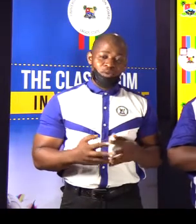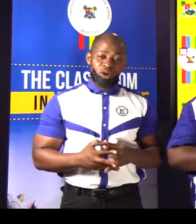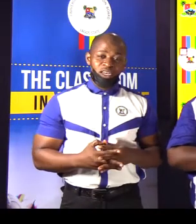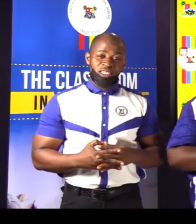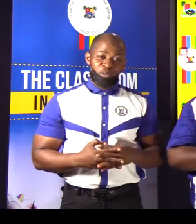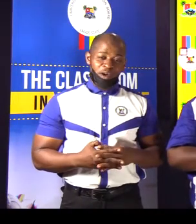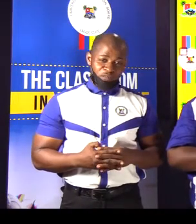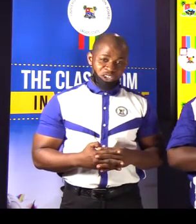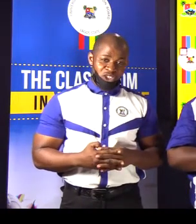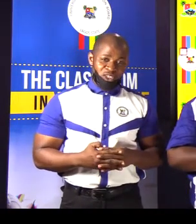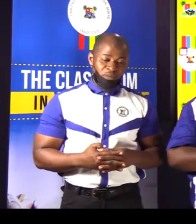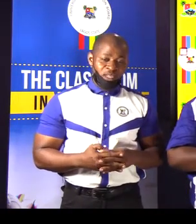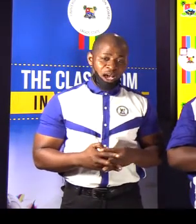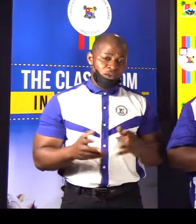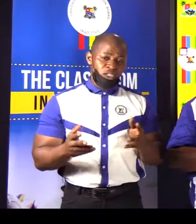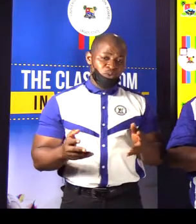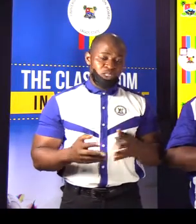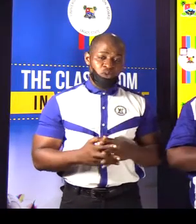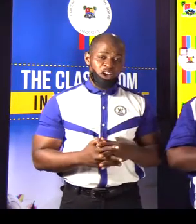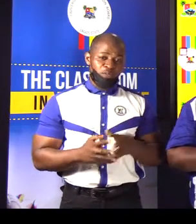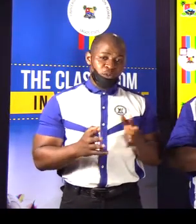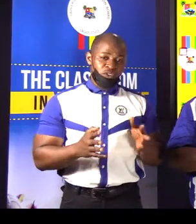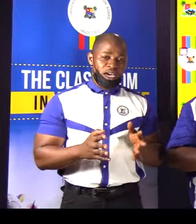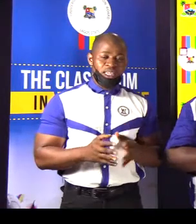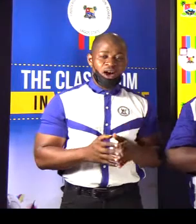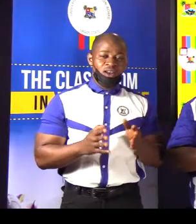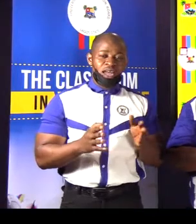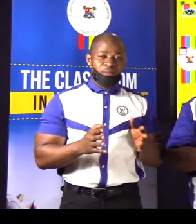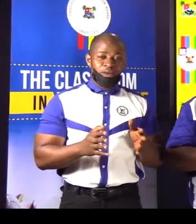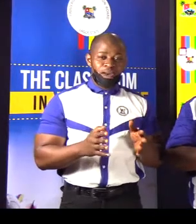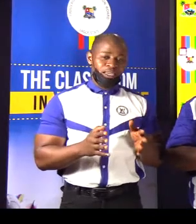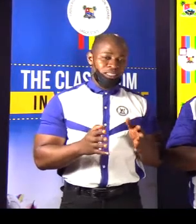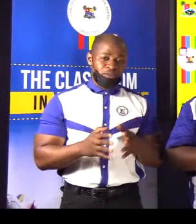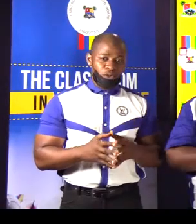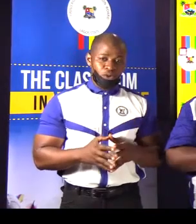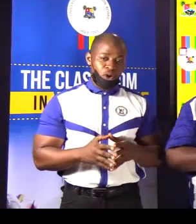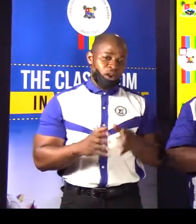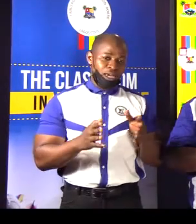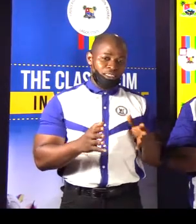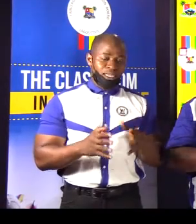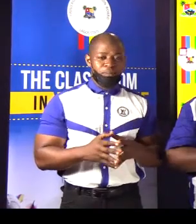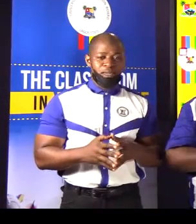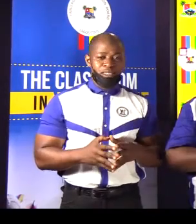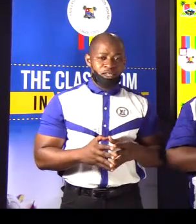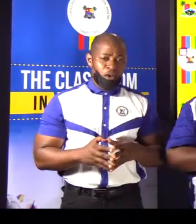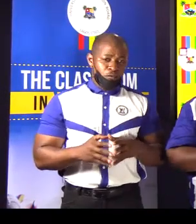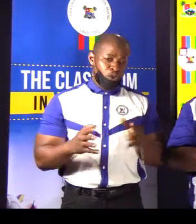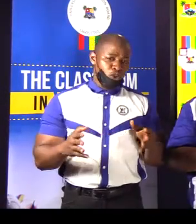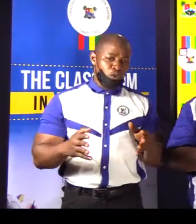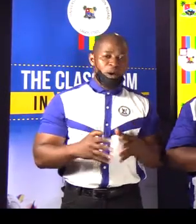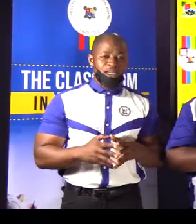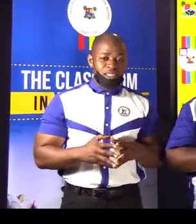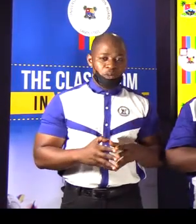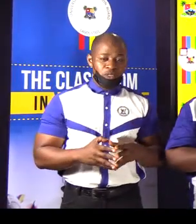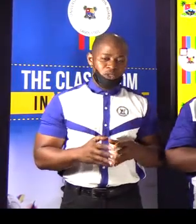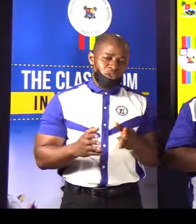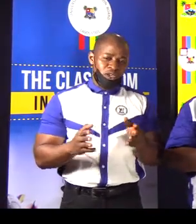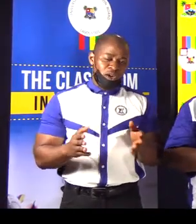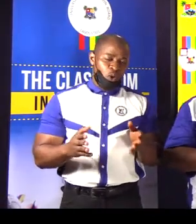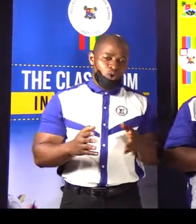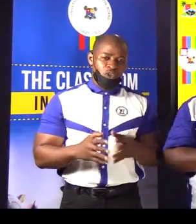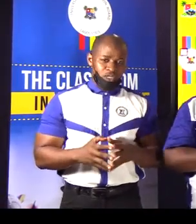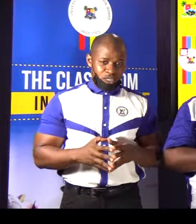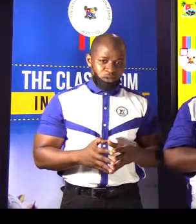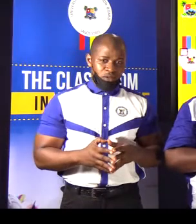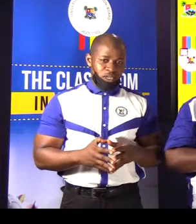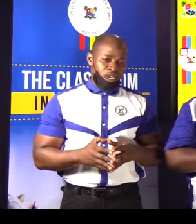It's what leads to perfection. And for this reason, we have put together online lessons for you, online assessments for you to practice with so that you